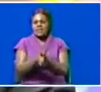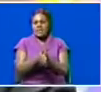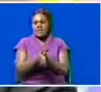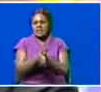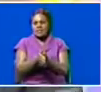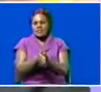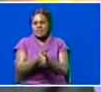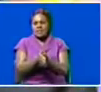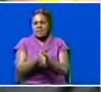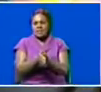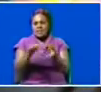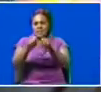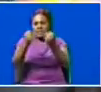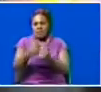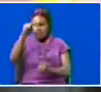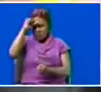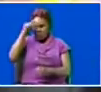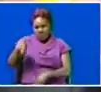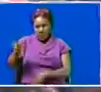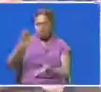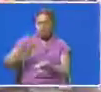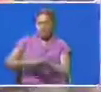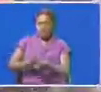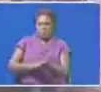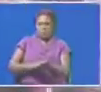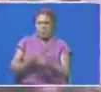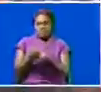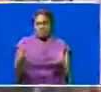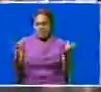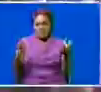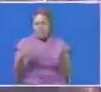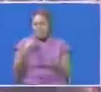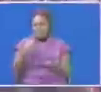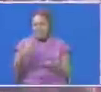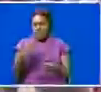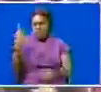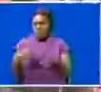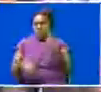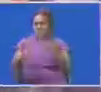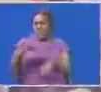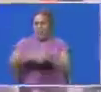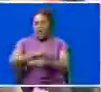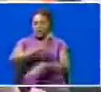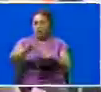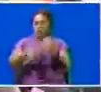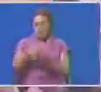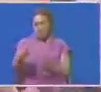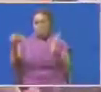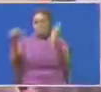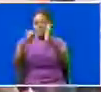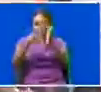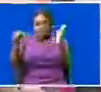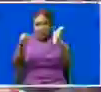cards with the system of government that he's proposing. While many agree that the winner-takes-all nature of the presidency is the cause of